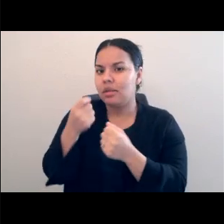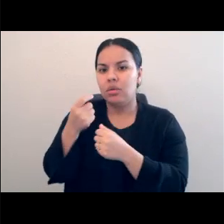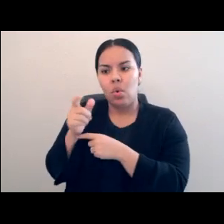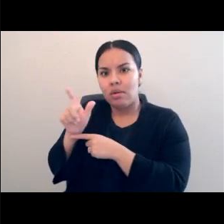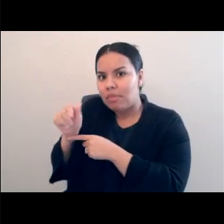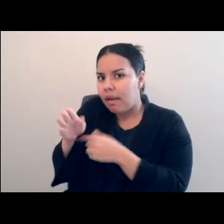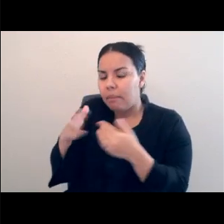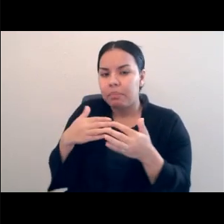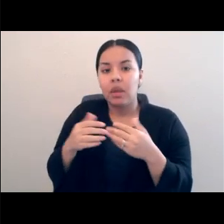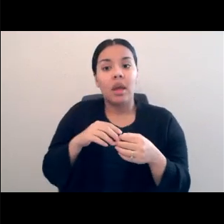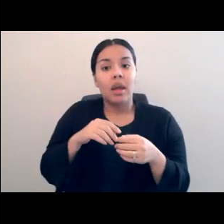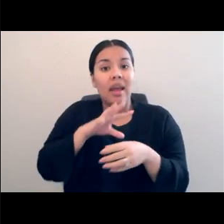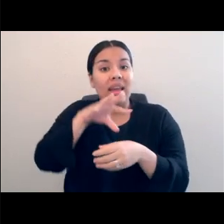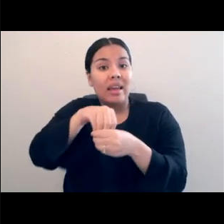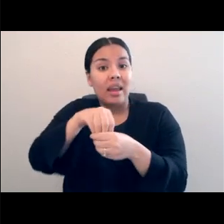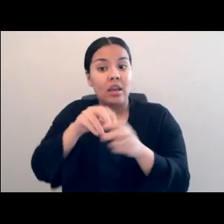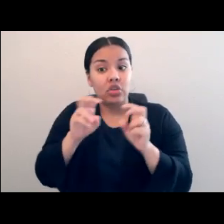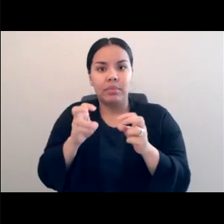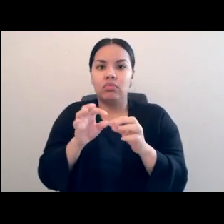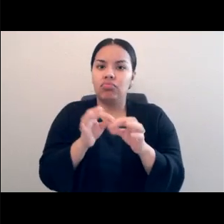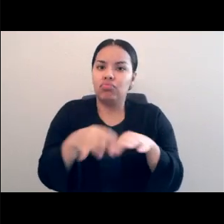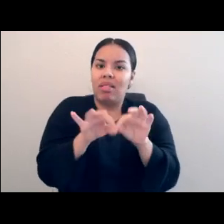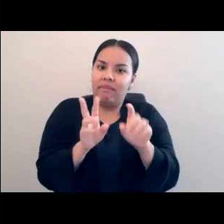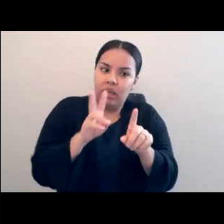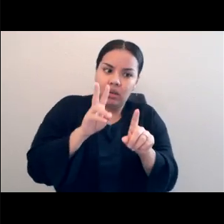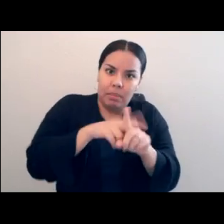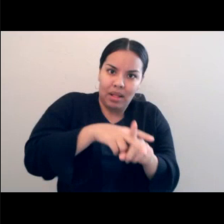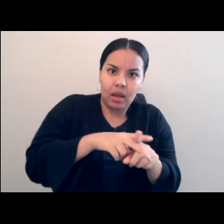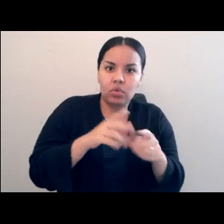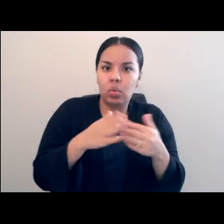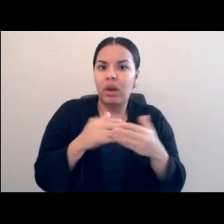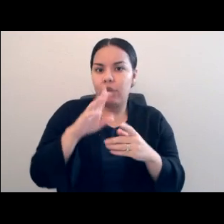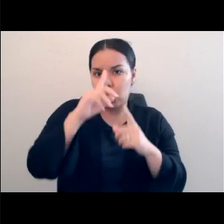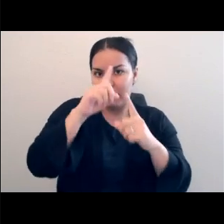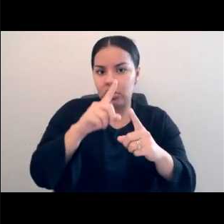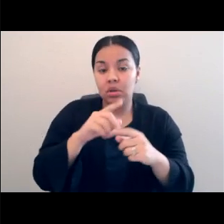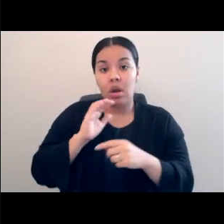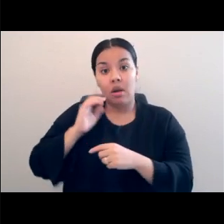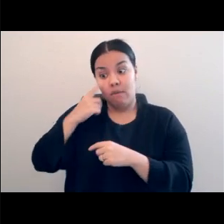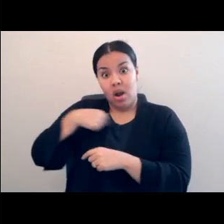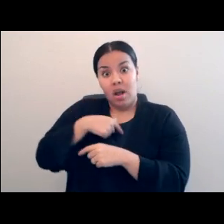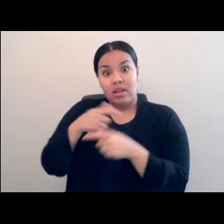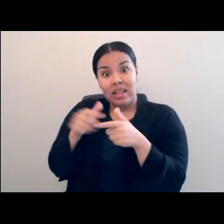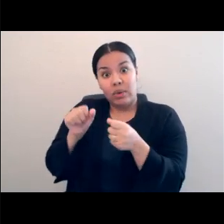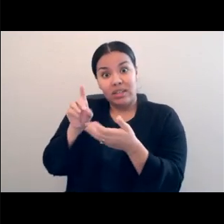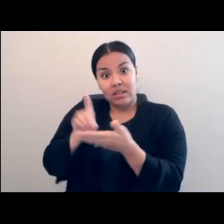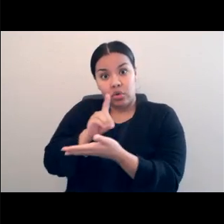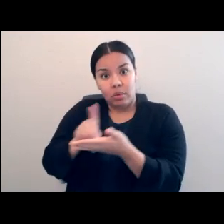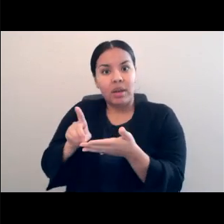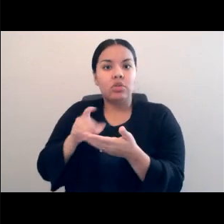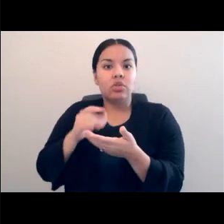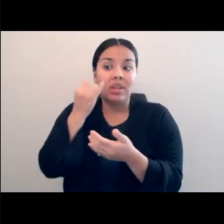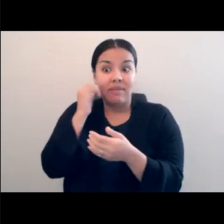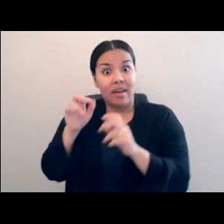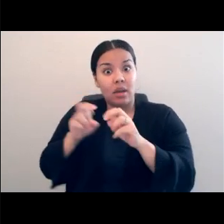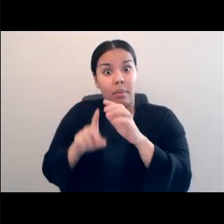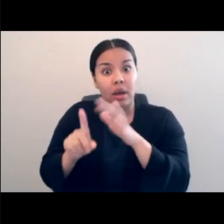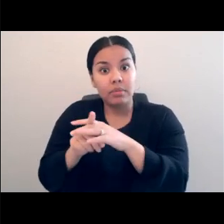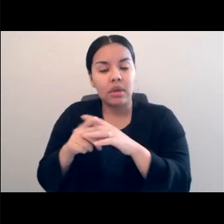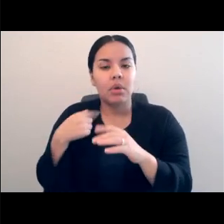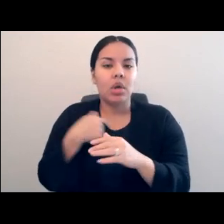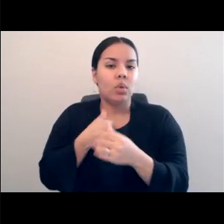engage in topics that are relevant to whatever your mission is. So for us, you know, linguistic discrimination, if it ever comes up, we try to engage